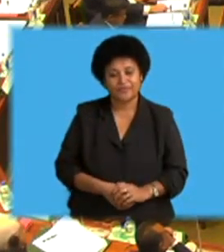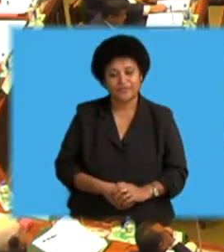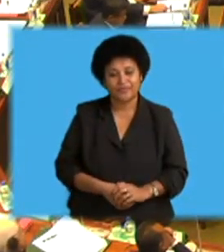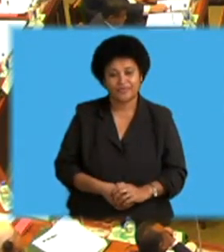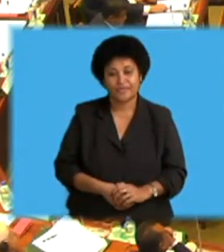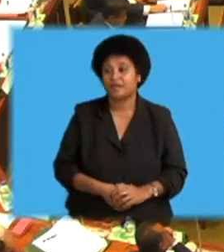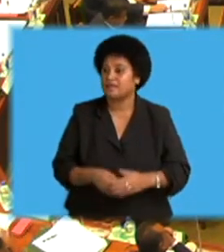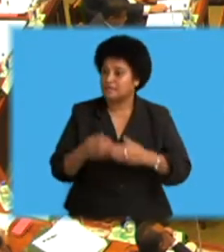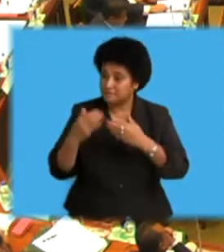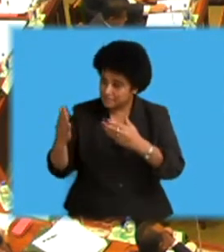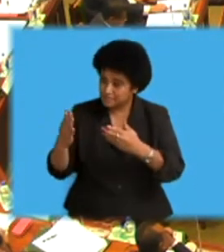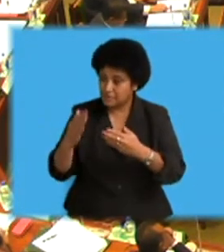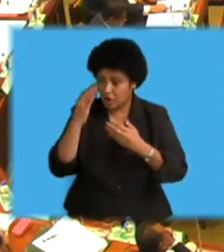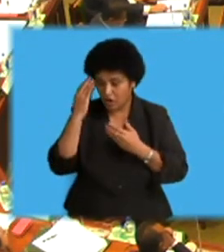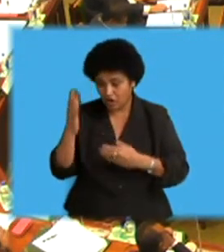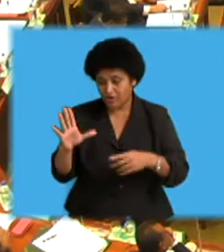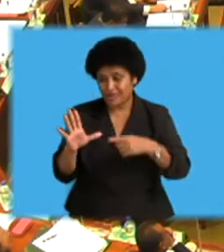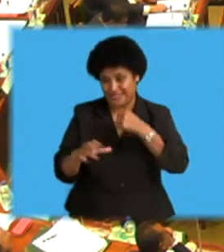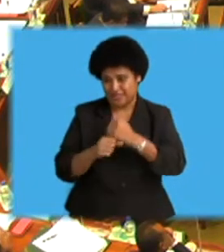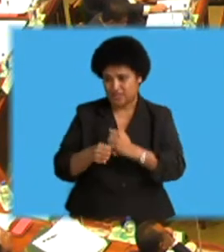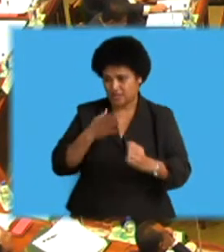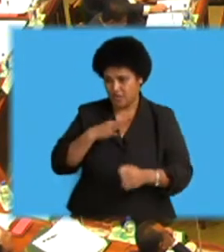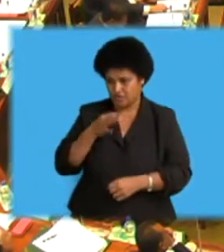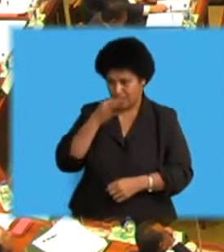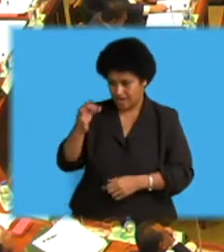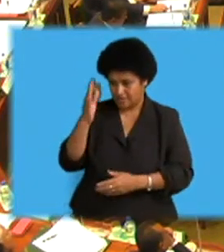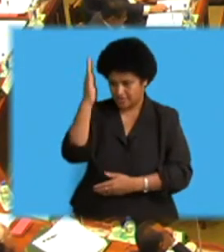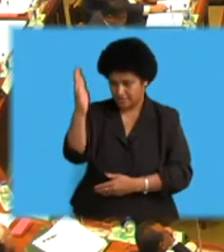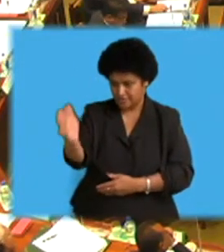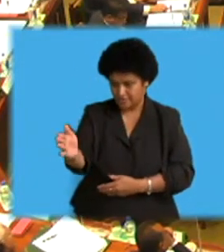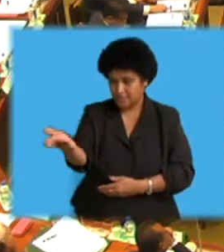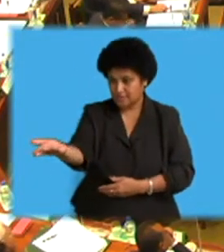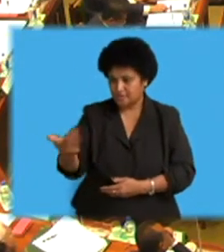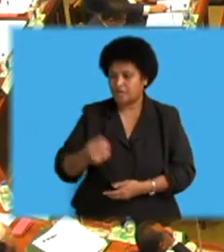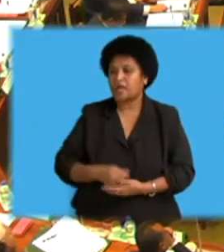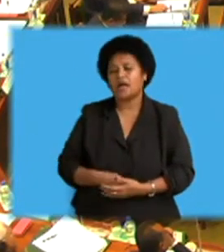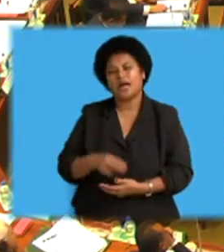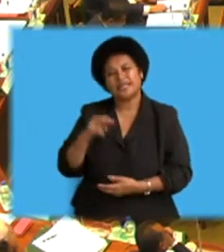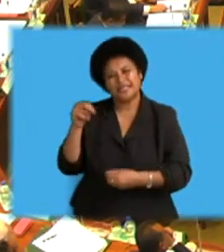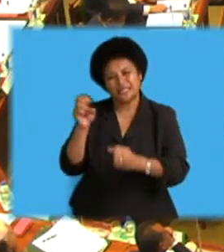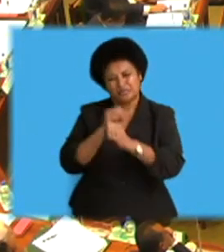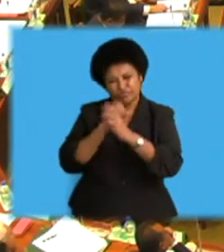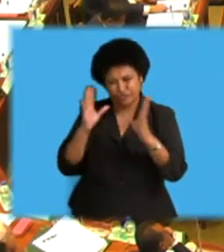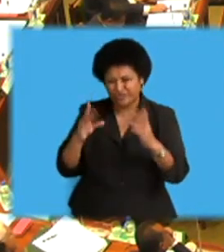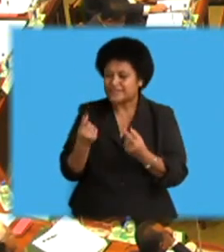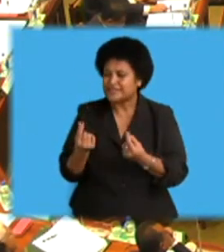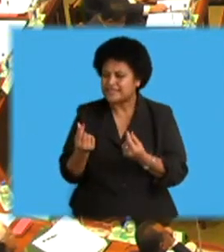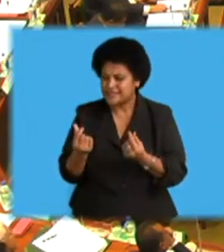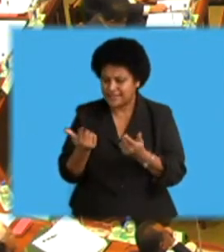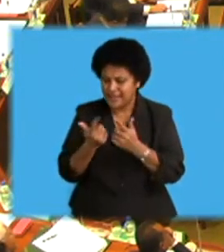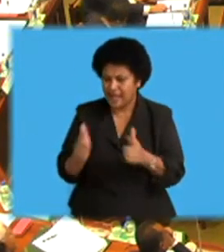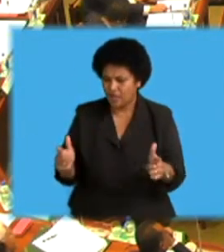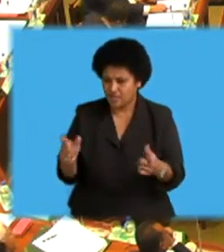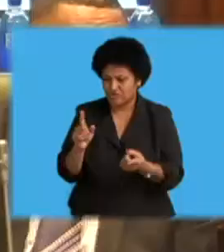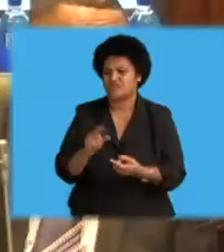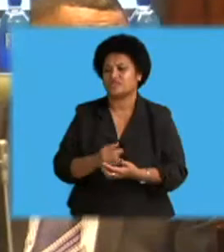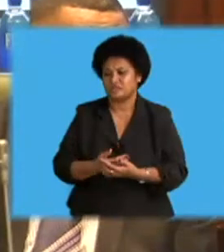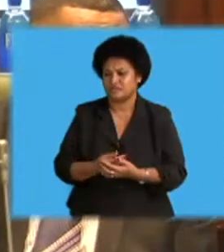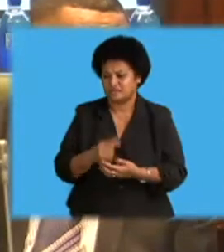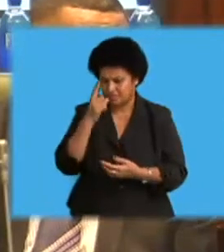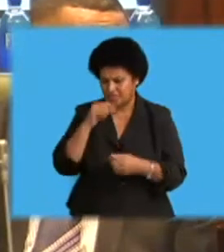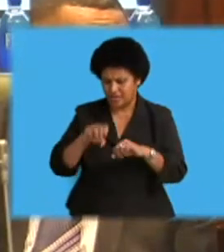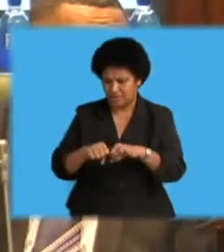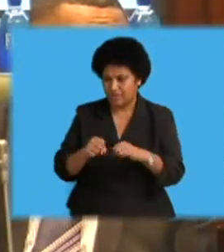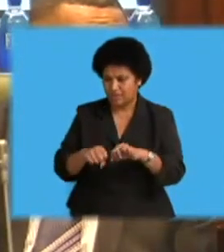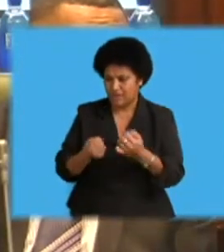is in terms of more clarity and more layman's term, when are you expecting to pay